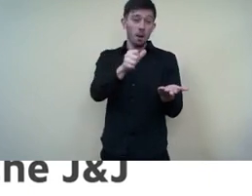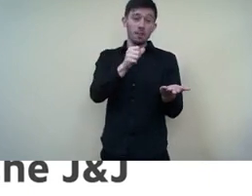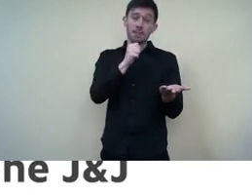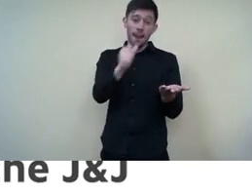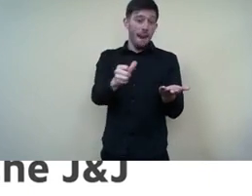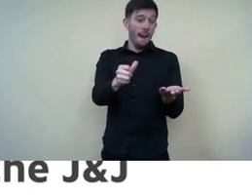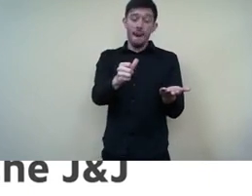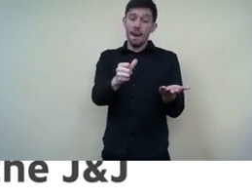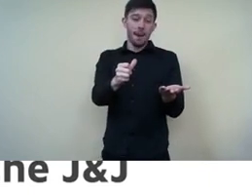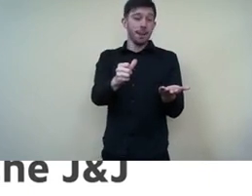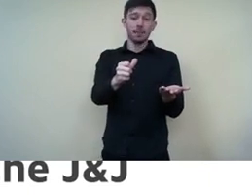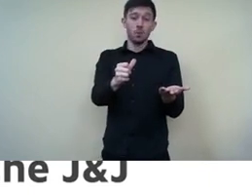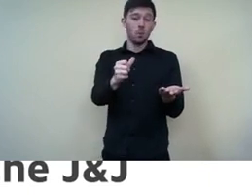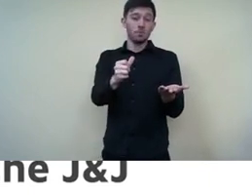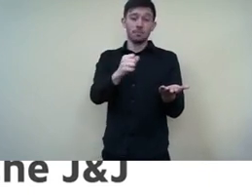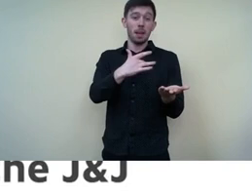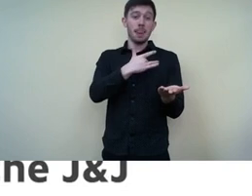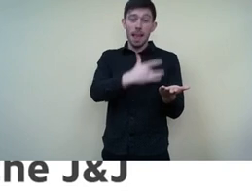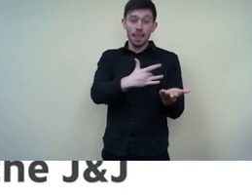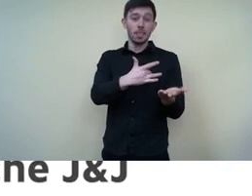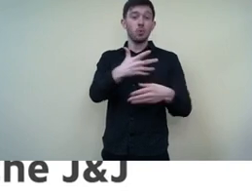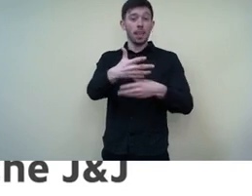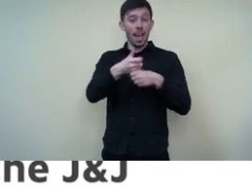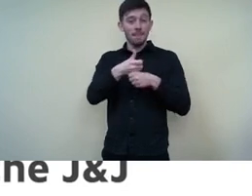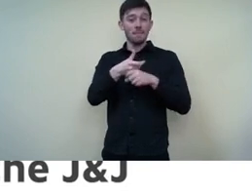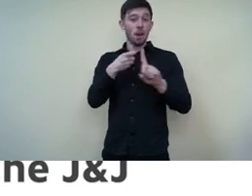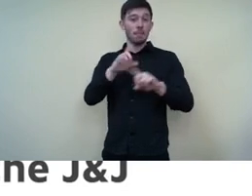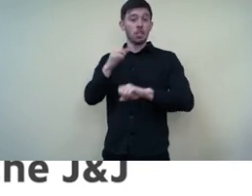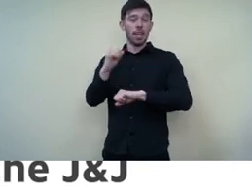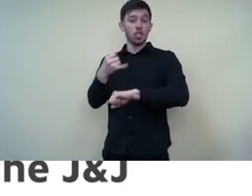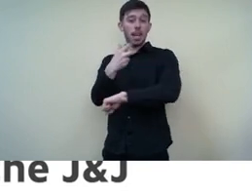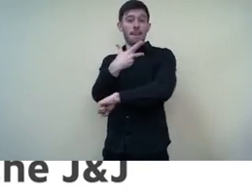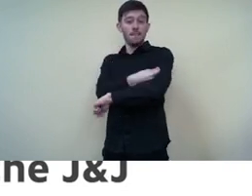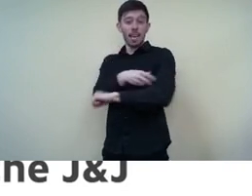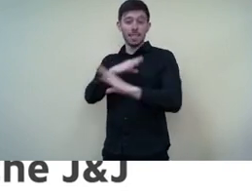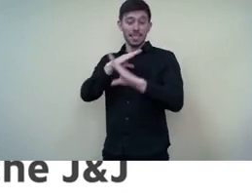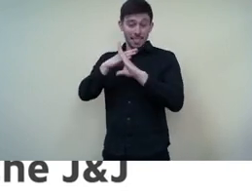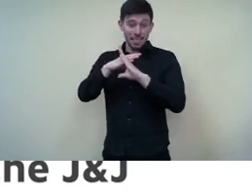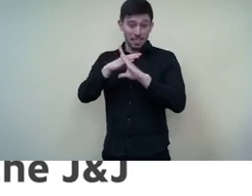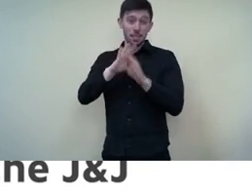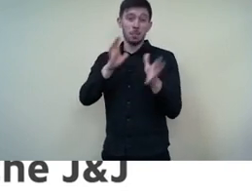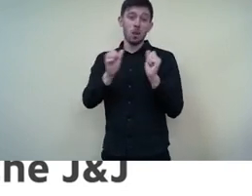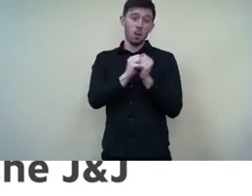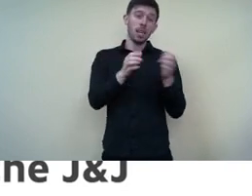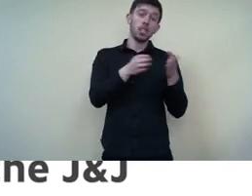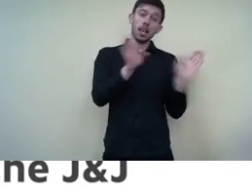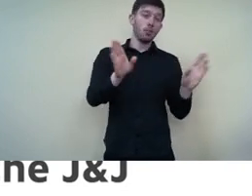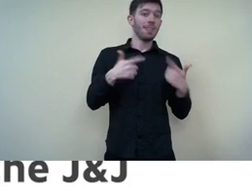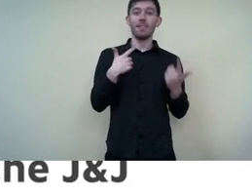likely to get it from the J&J vaccine as you are just by being alive in the general population. And